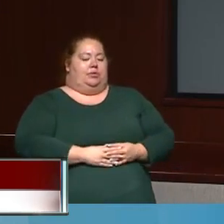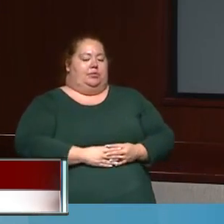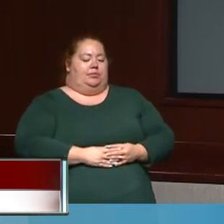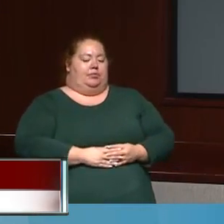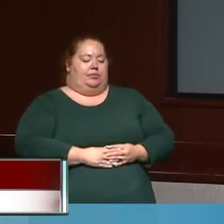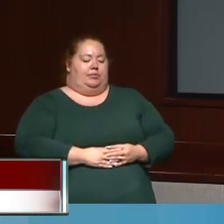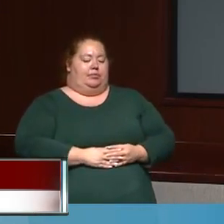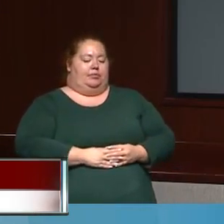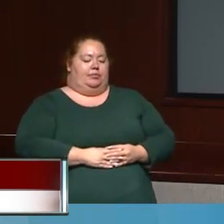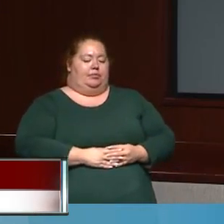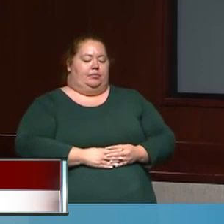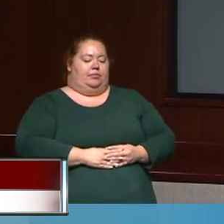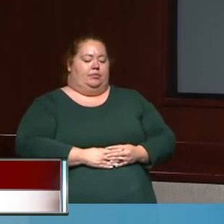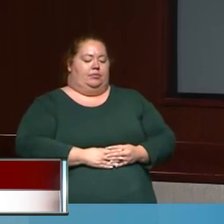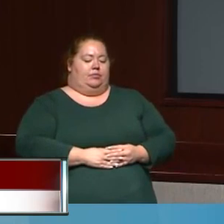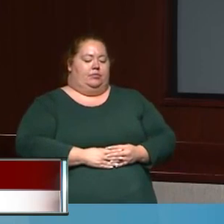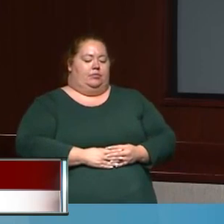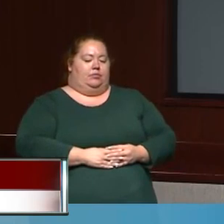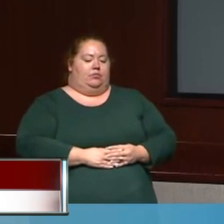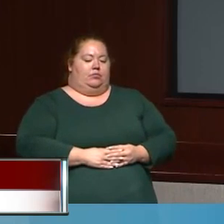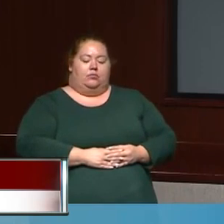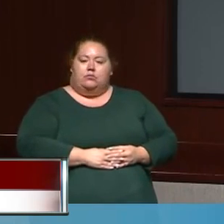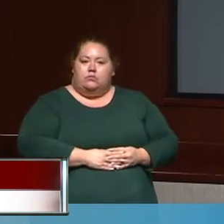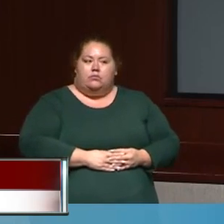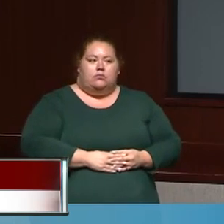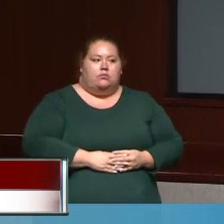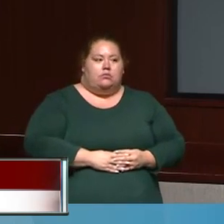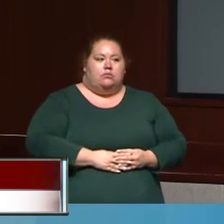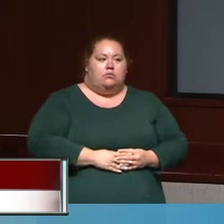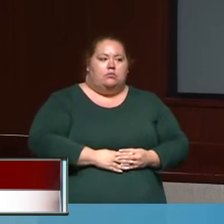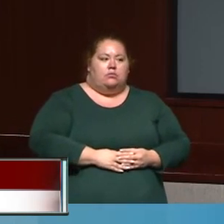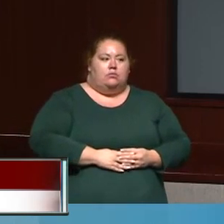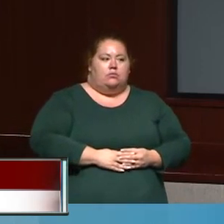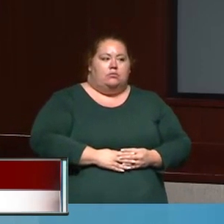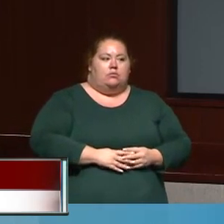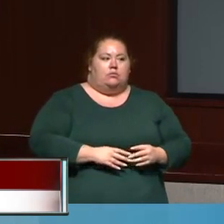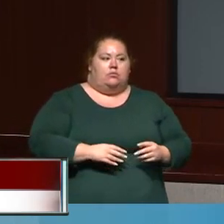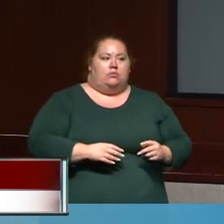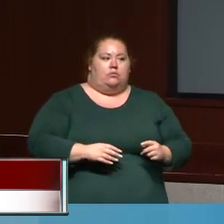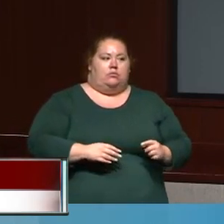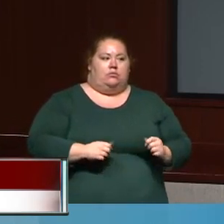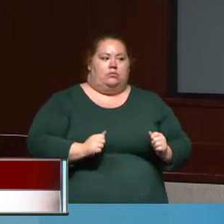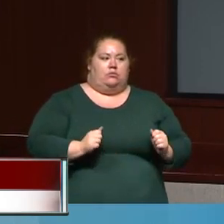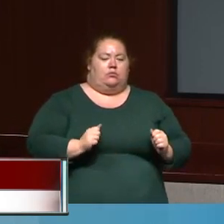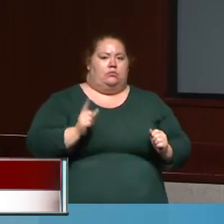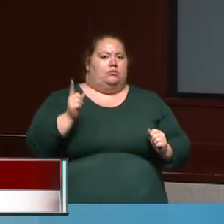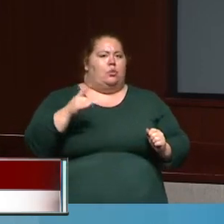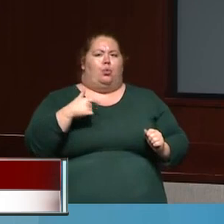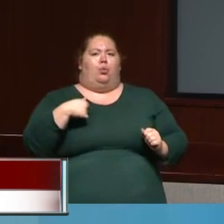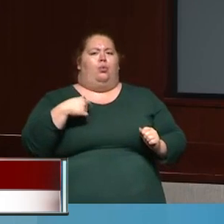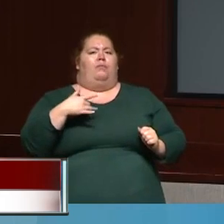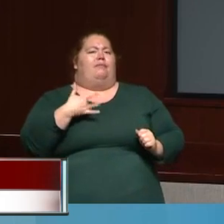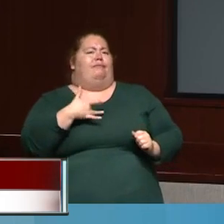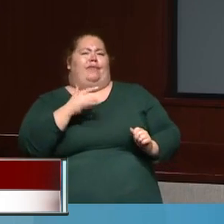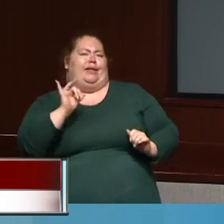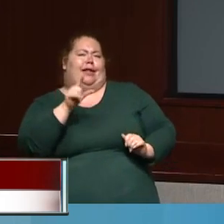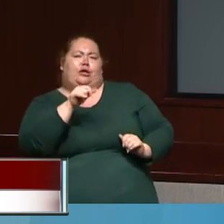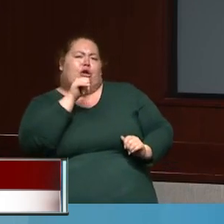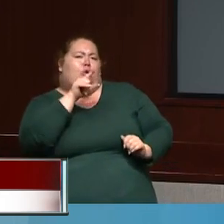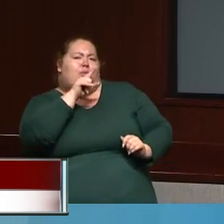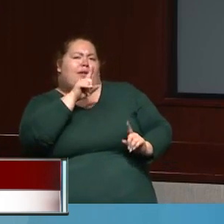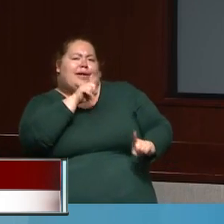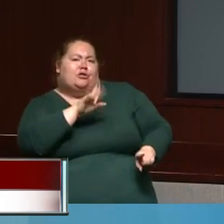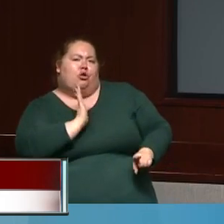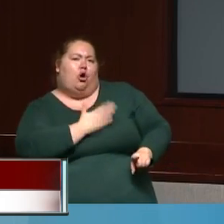So we don't really feel that that was answering the initial question, so I don't know if I need to pose it again, but if you could go